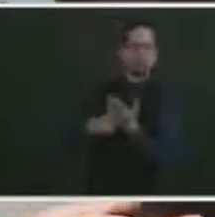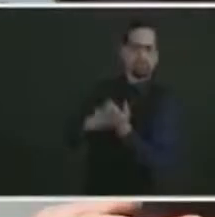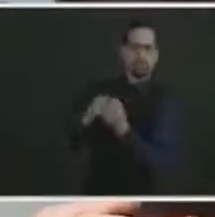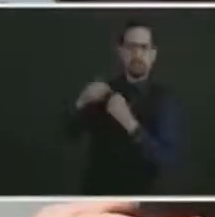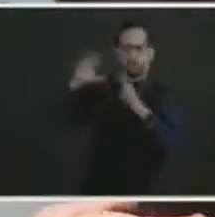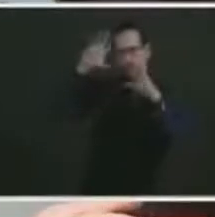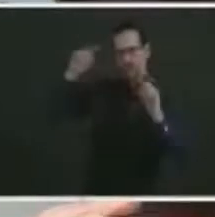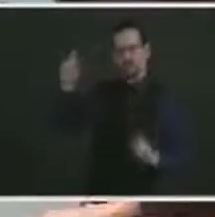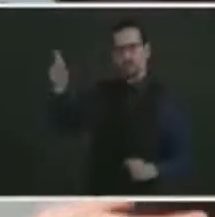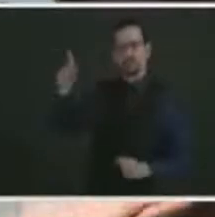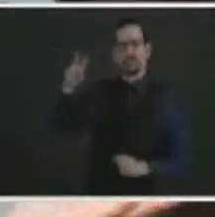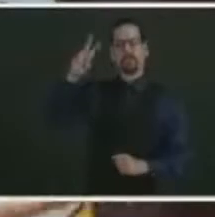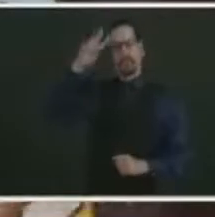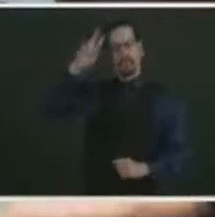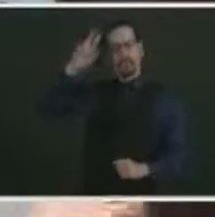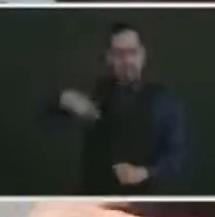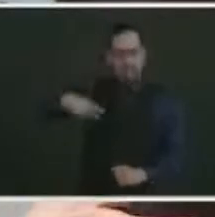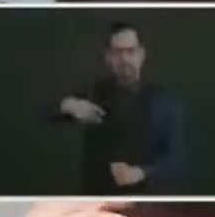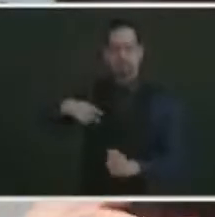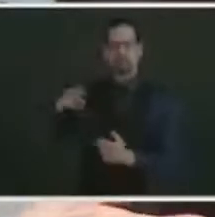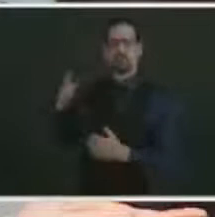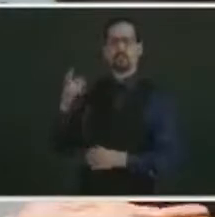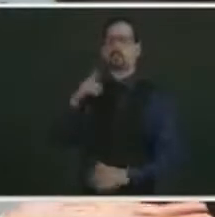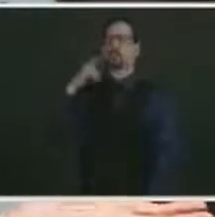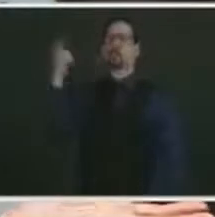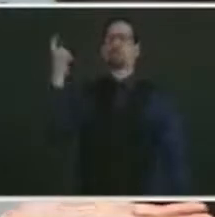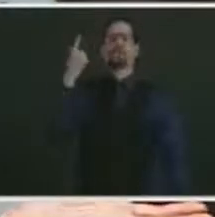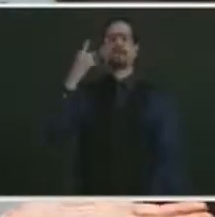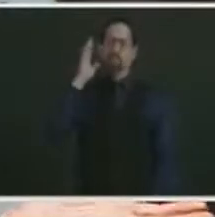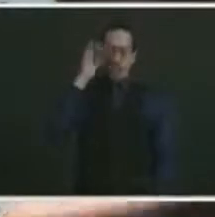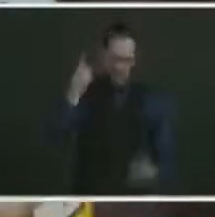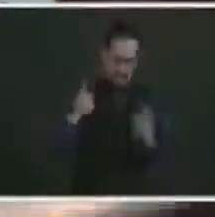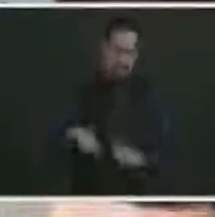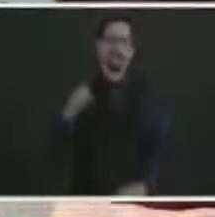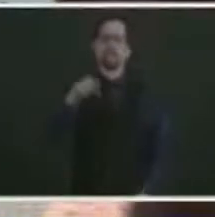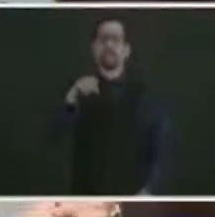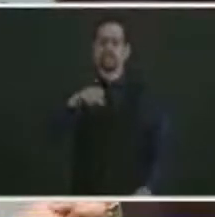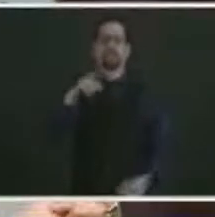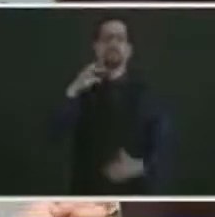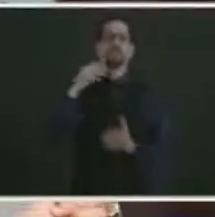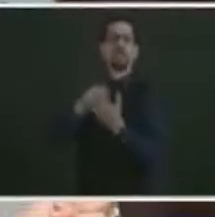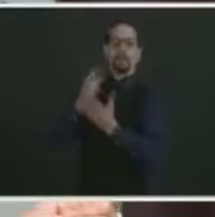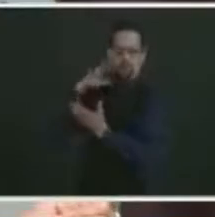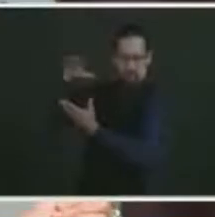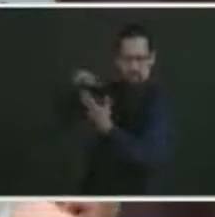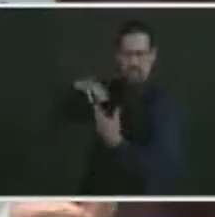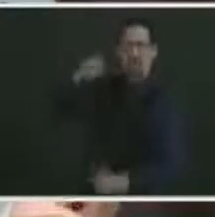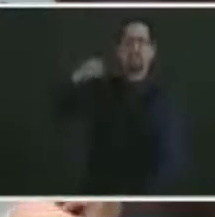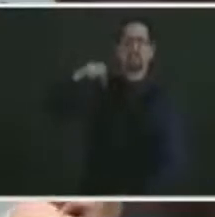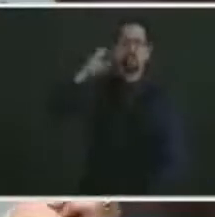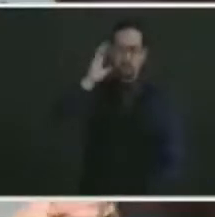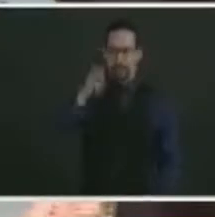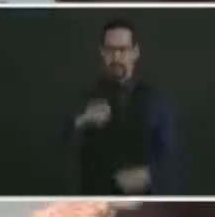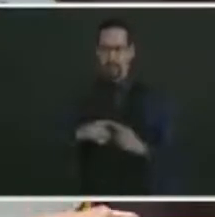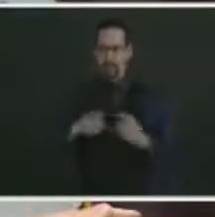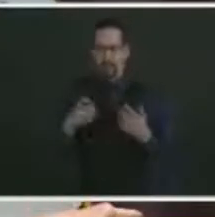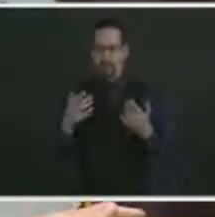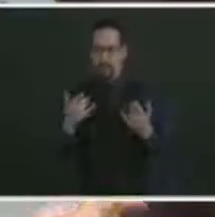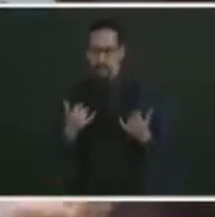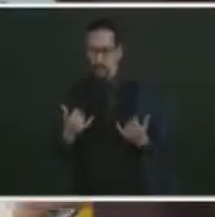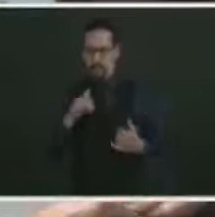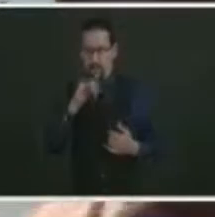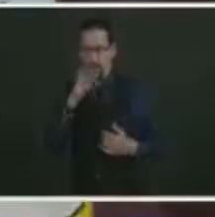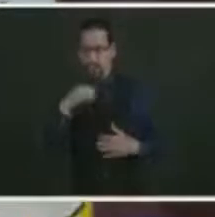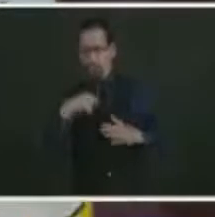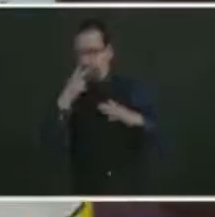Mnuchin, something is going to happen, is my belief. Now, if I could predict exactly what Congress is going to do, when they're going